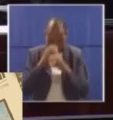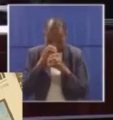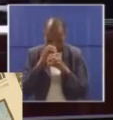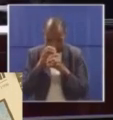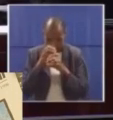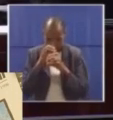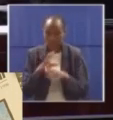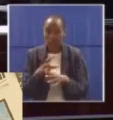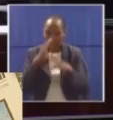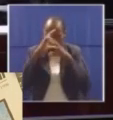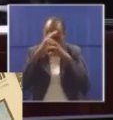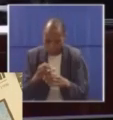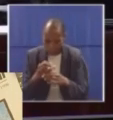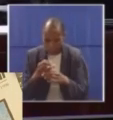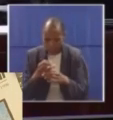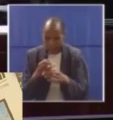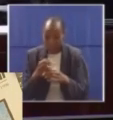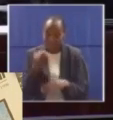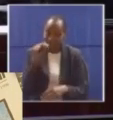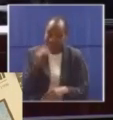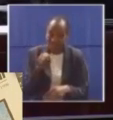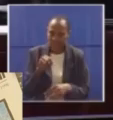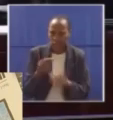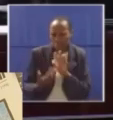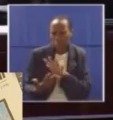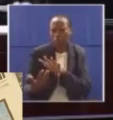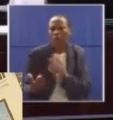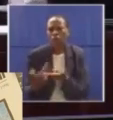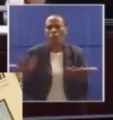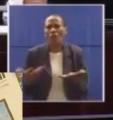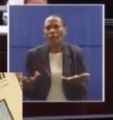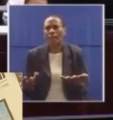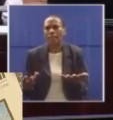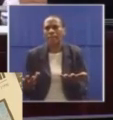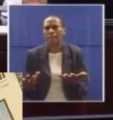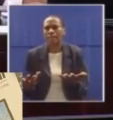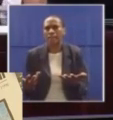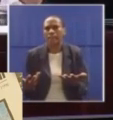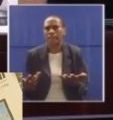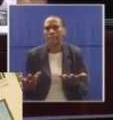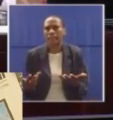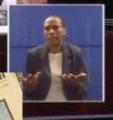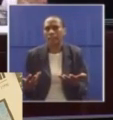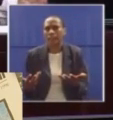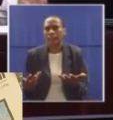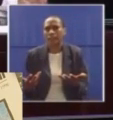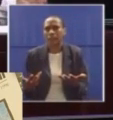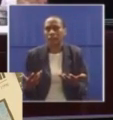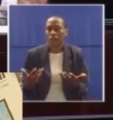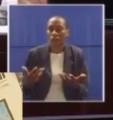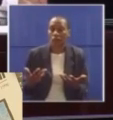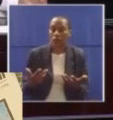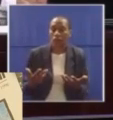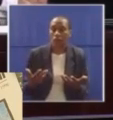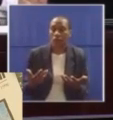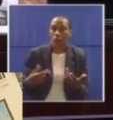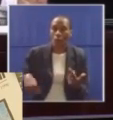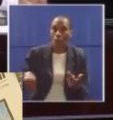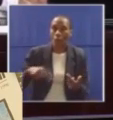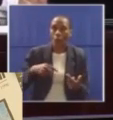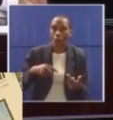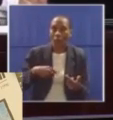and the focus is also inspired by what we say and do